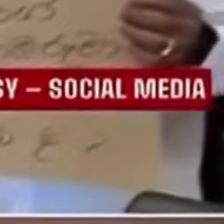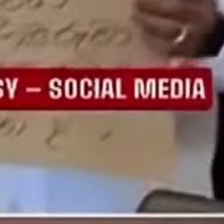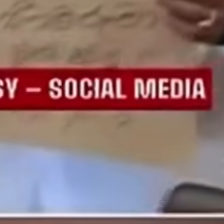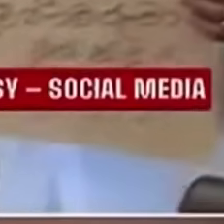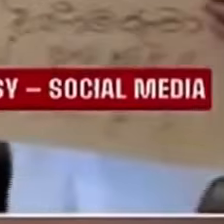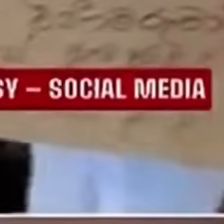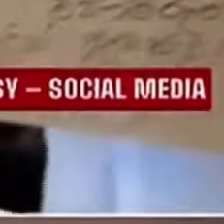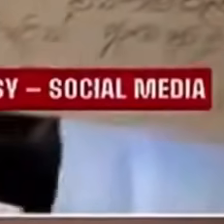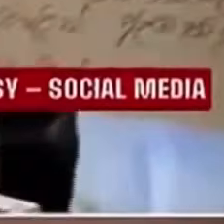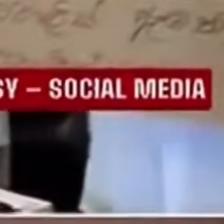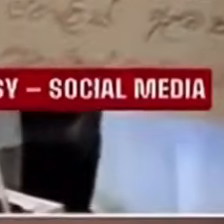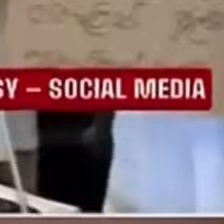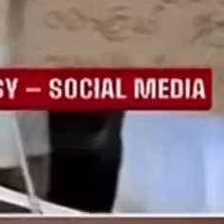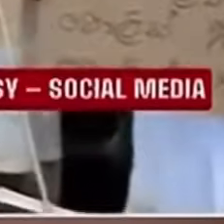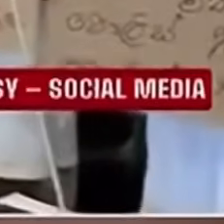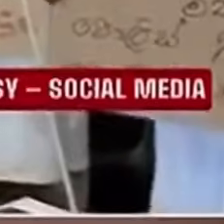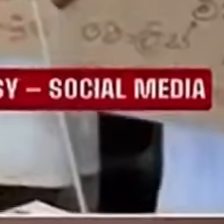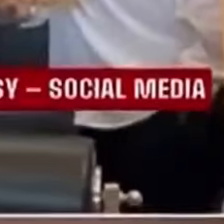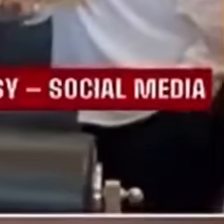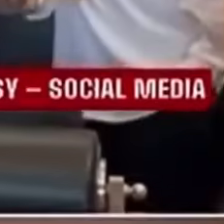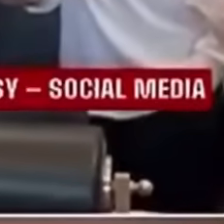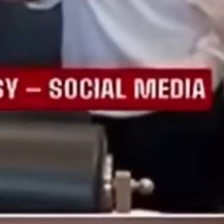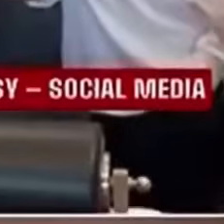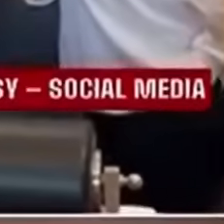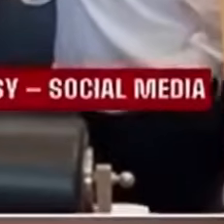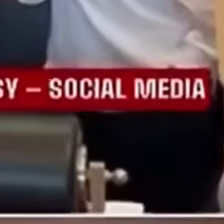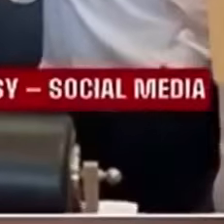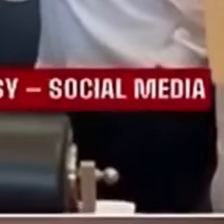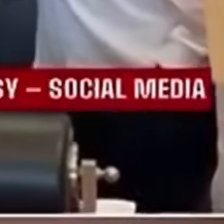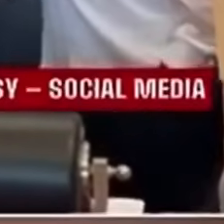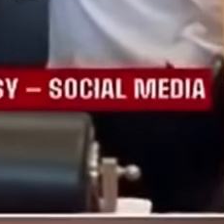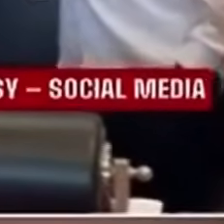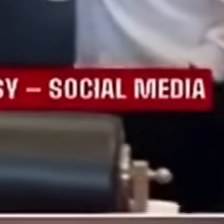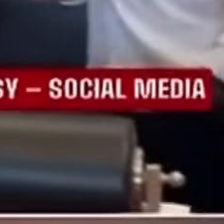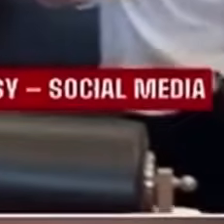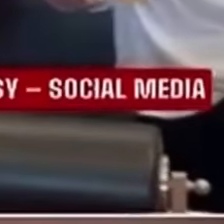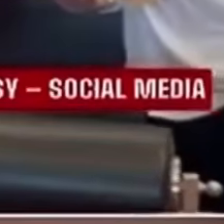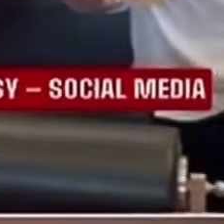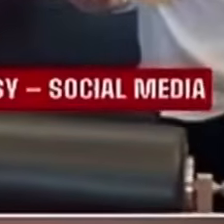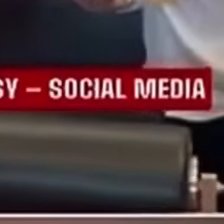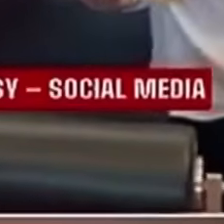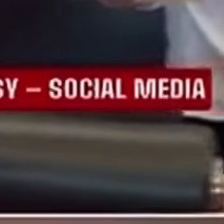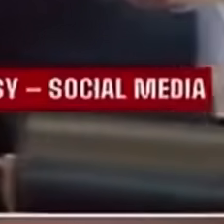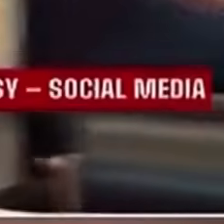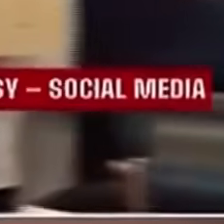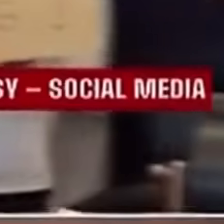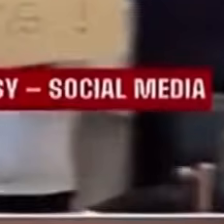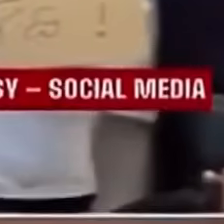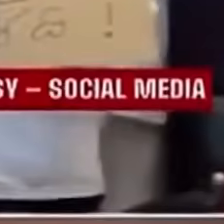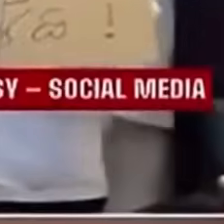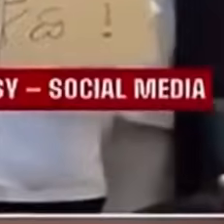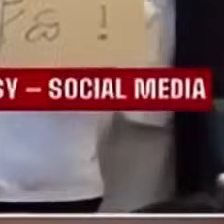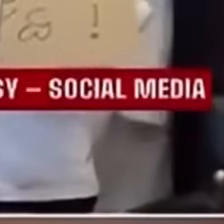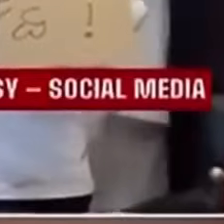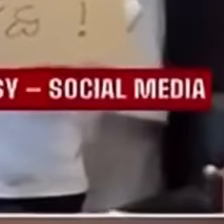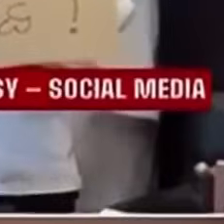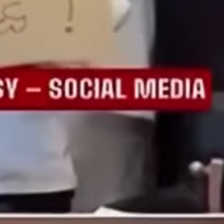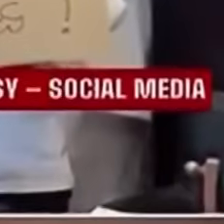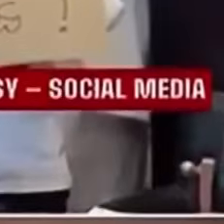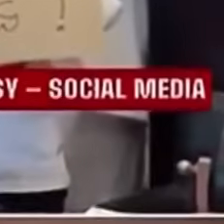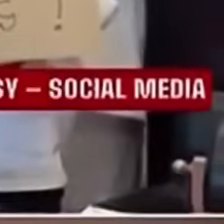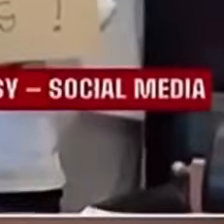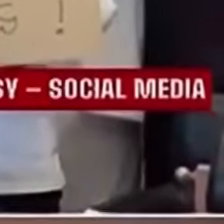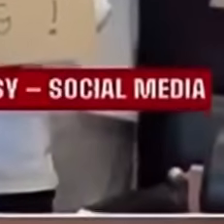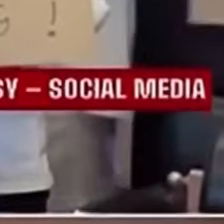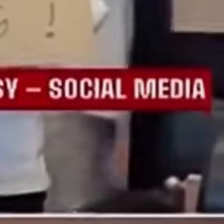The minister in charge of police attempted to sabotage our protest using the police, but we were able to bring thousands of people to Colombo and show you the